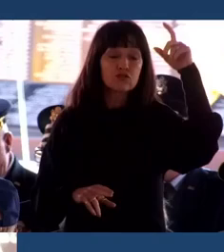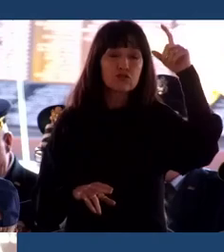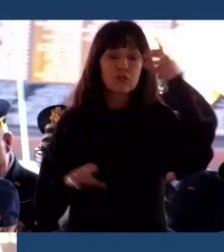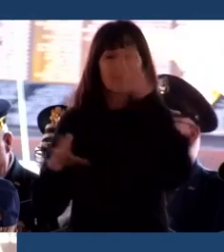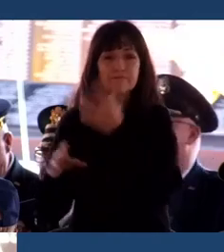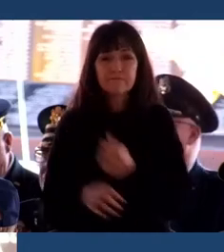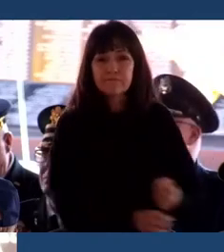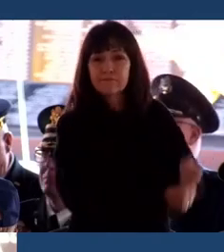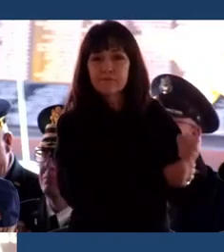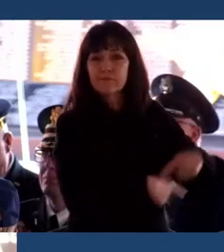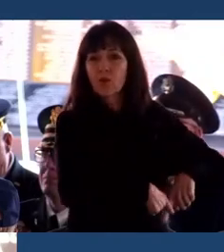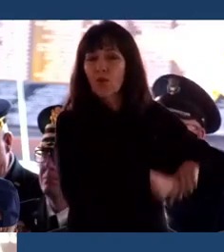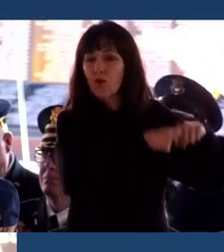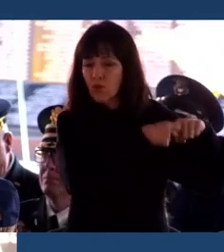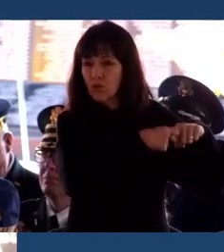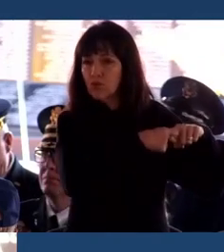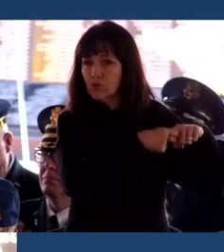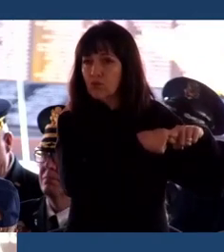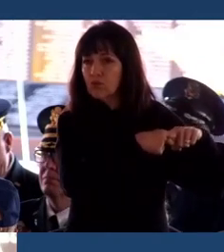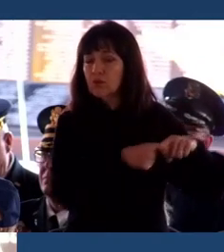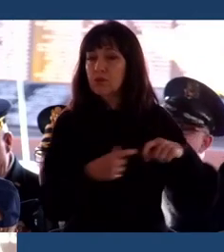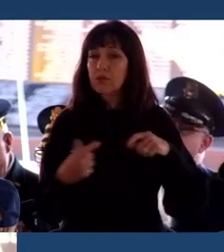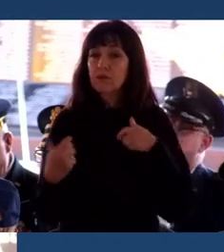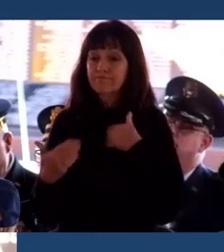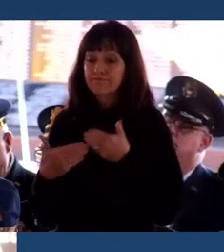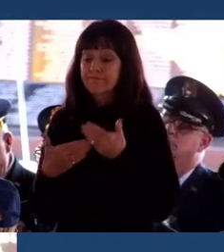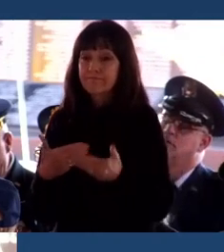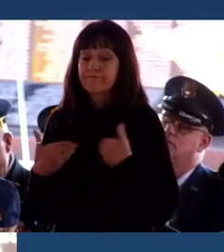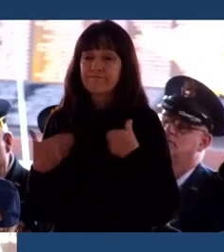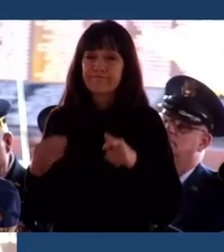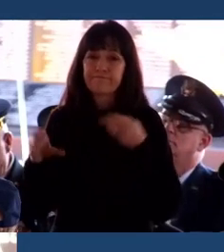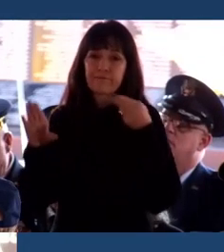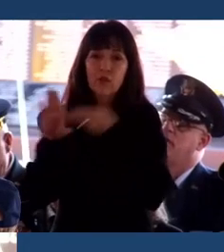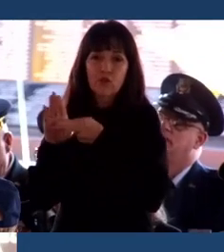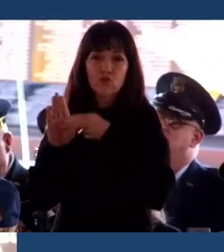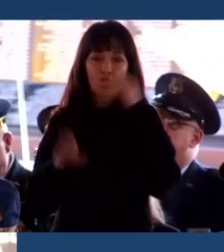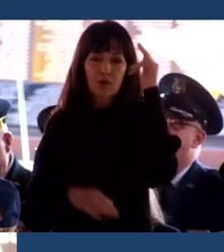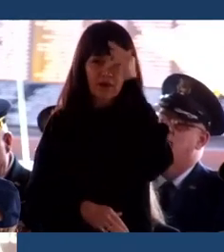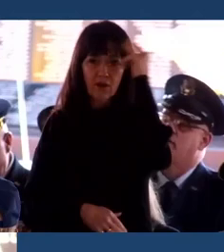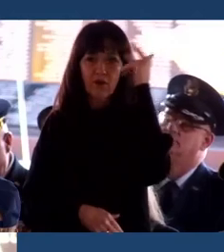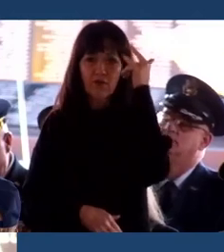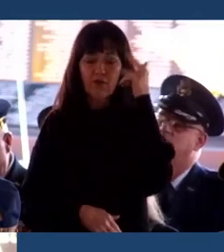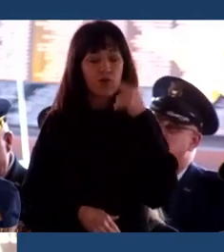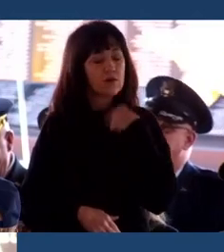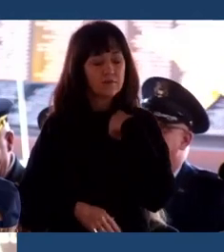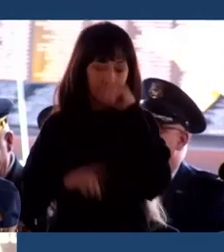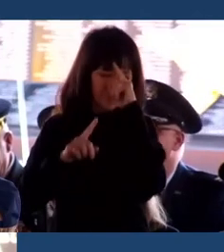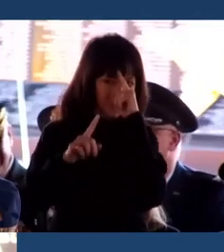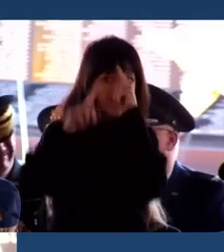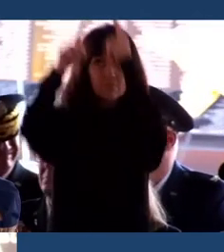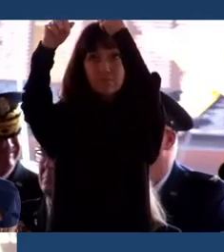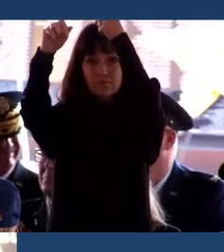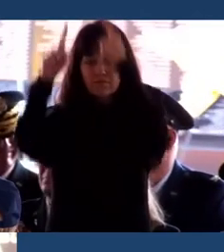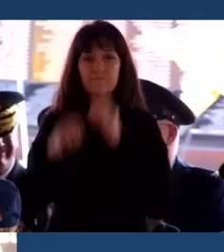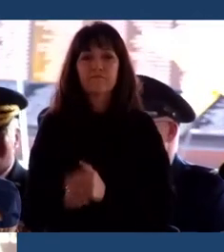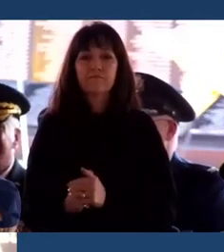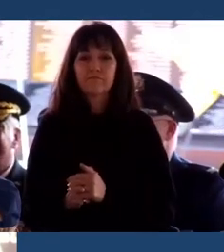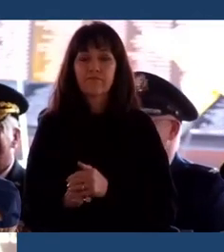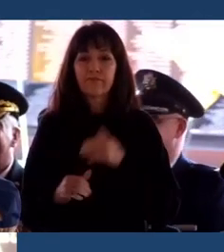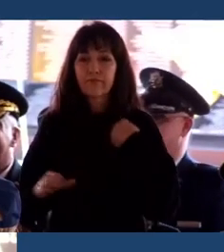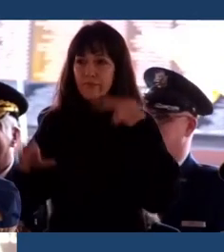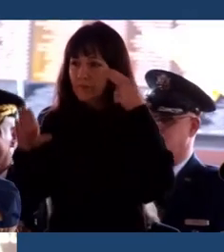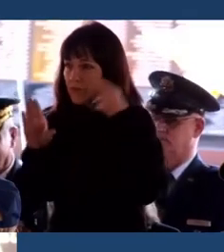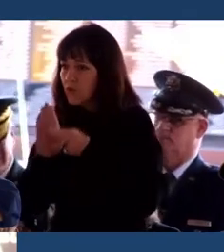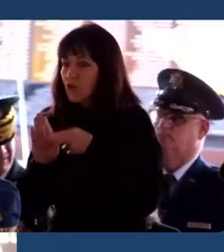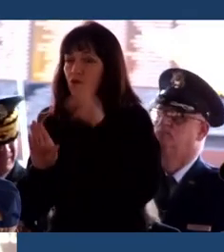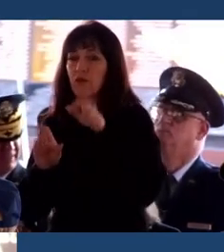and I decided the next best thing was to join the Air Force and aim high. I made my way to the Armed Forces